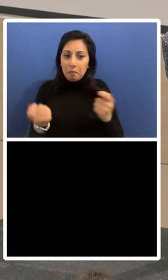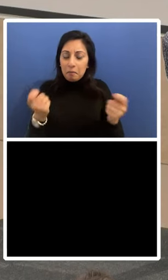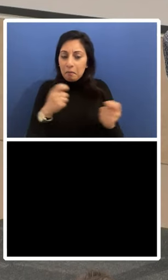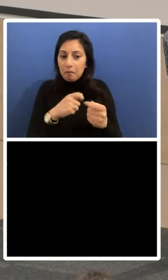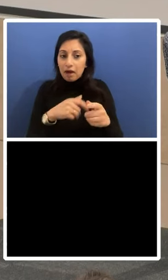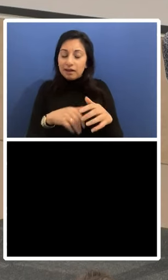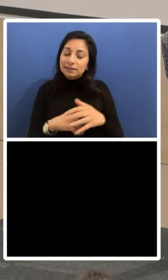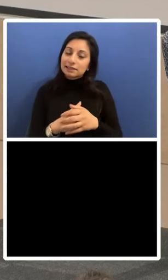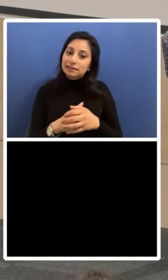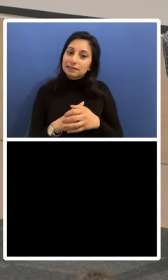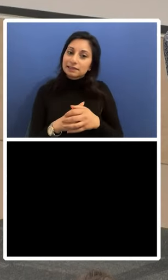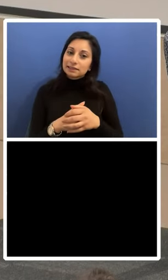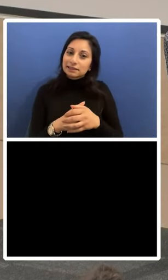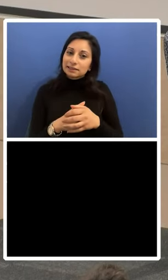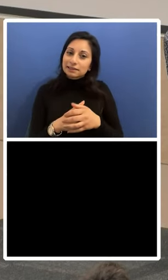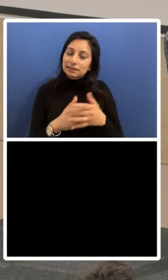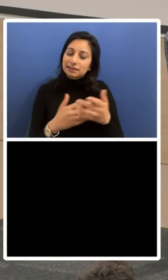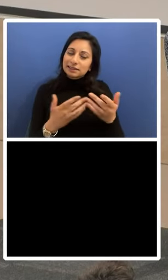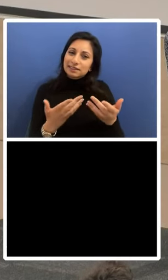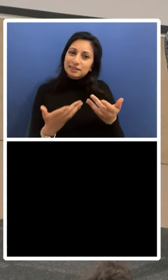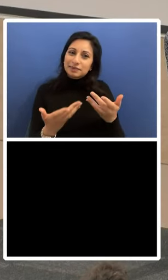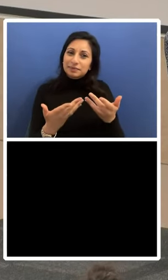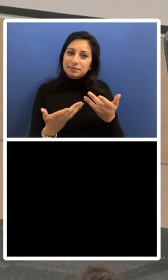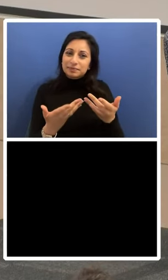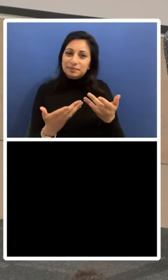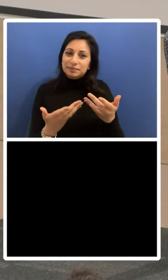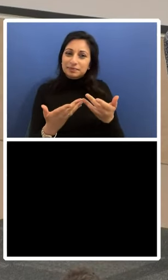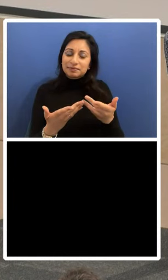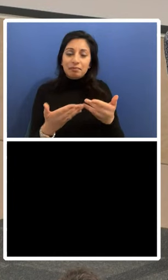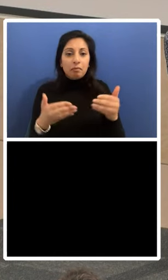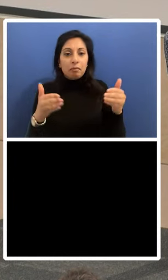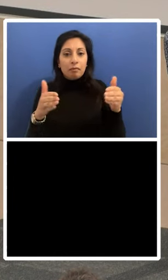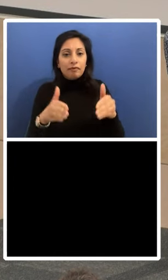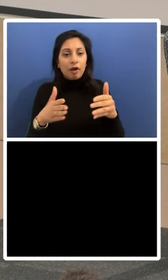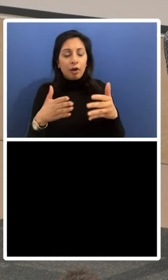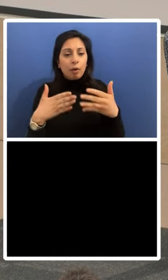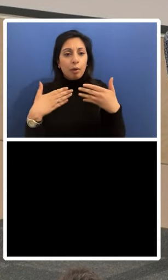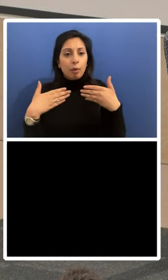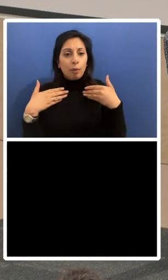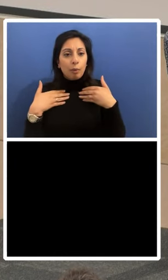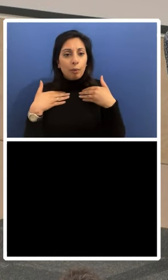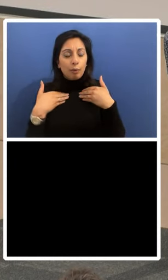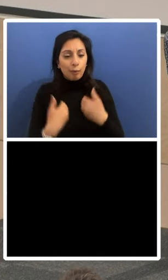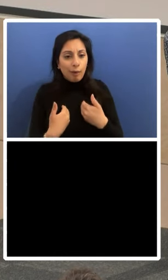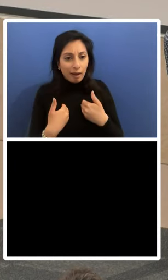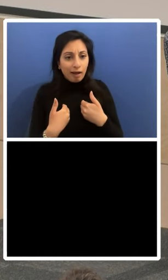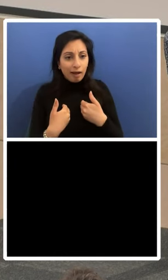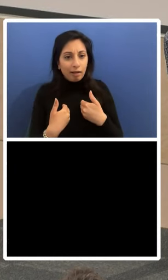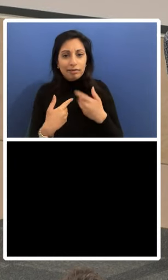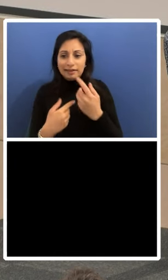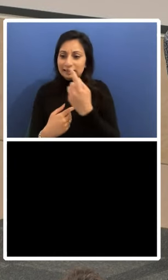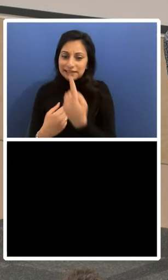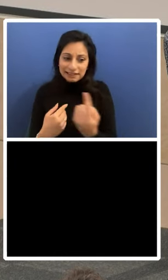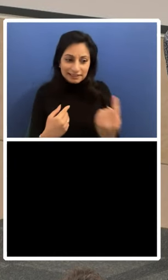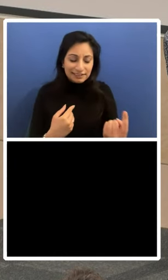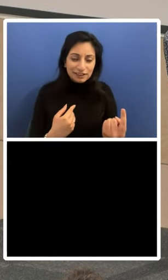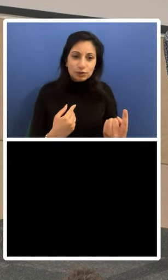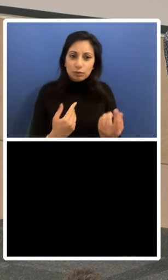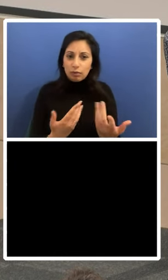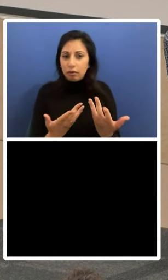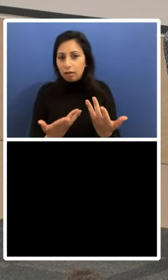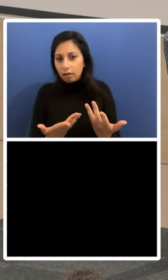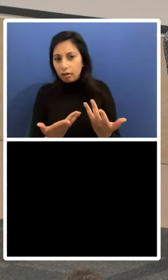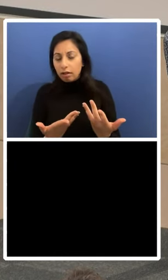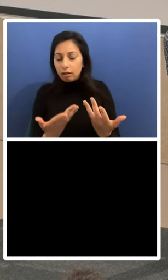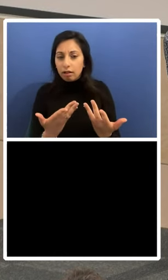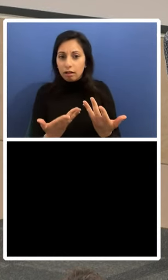about reigning in the city. I think it's about my focus is on wealth of individuals, because these are the guys, and realistically, it's families. These guys are individuals, very,